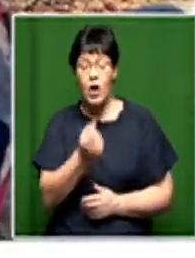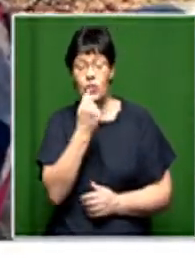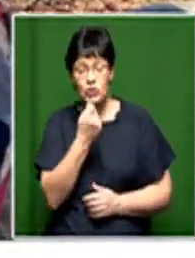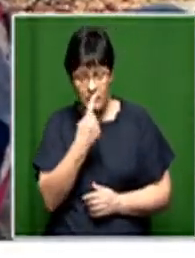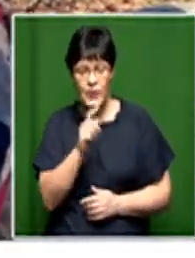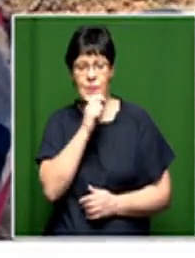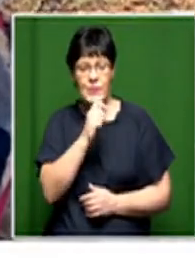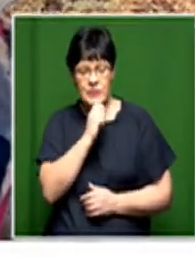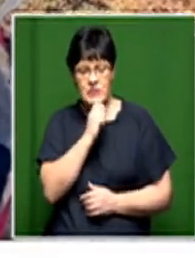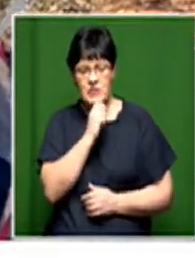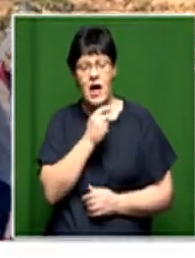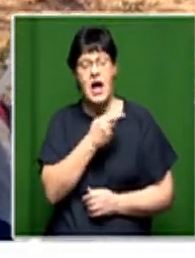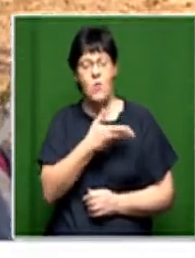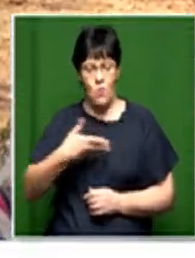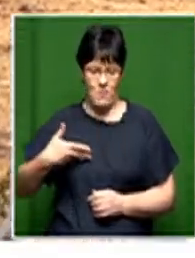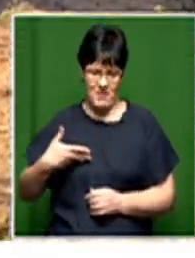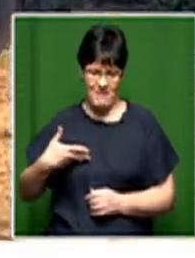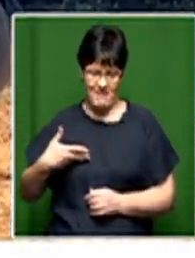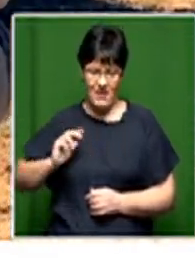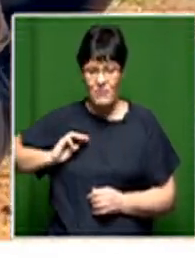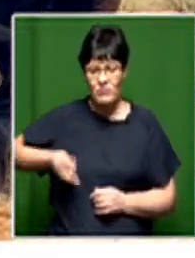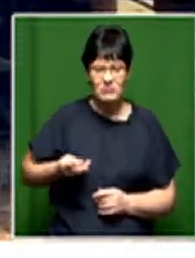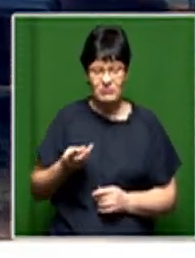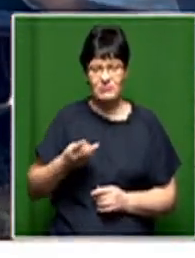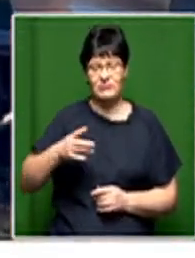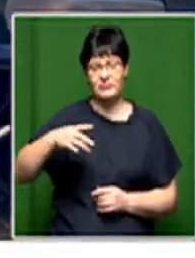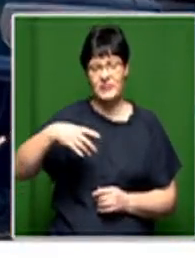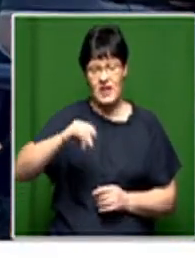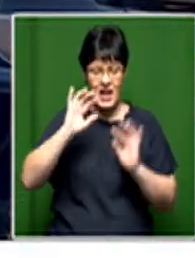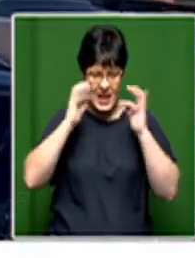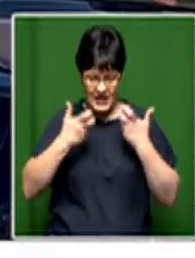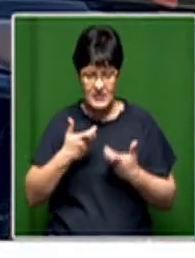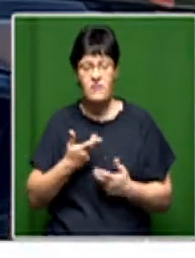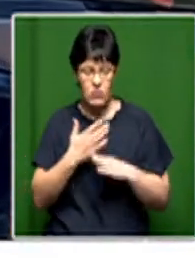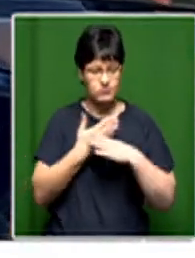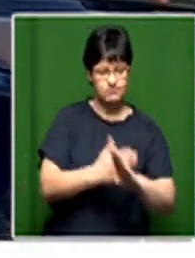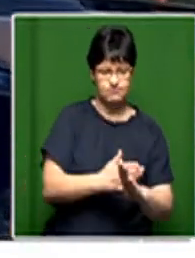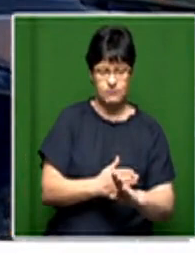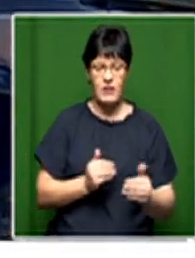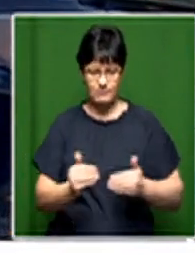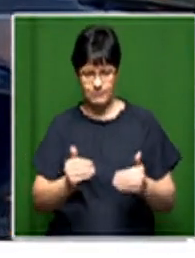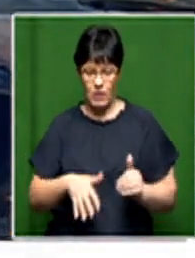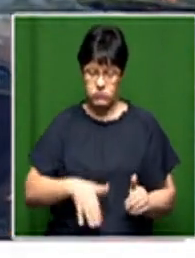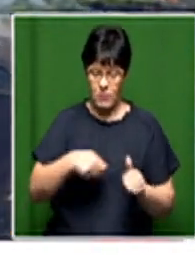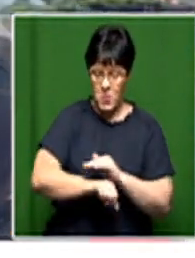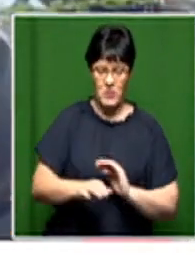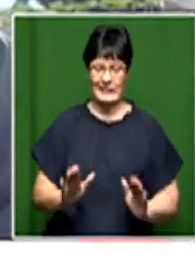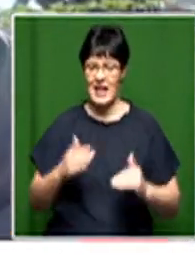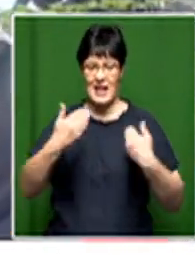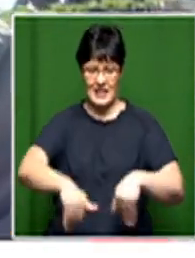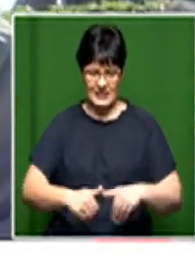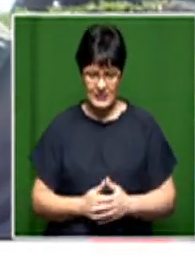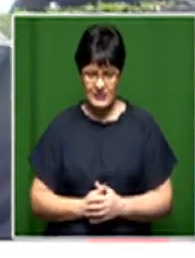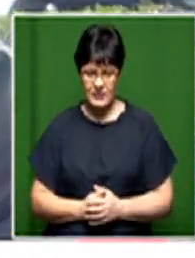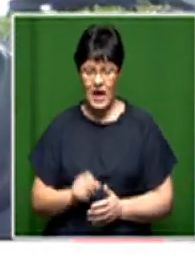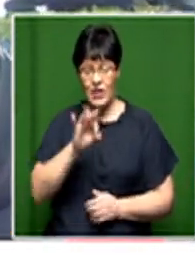Contraceptives are used on some of the female lions to maintain the size of populations in Addo National Park and keep it at a manageable level.